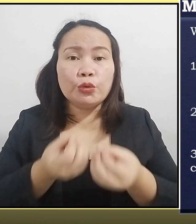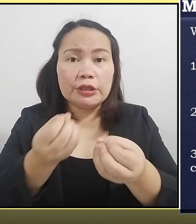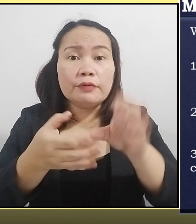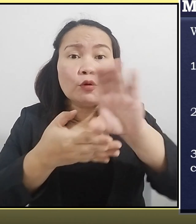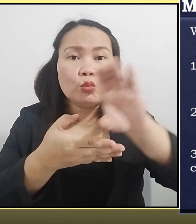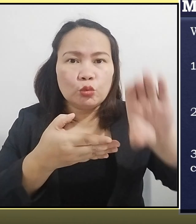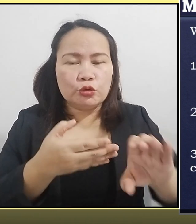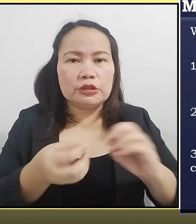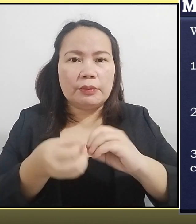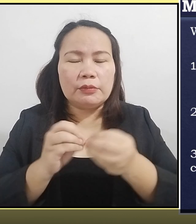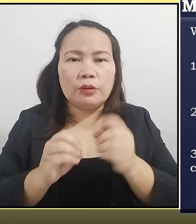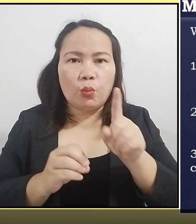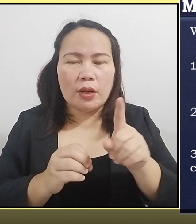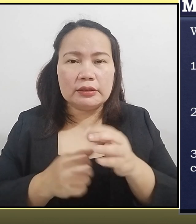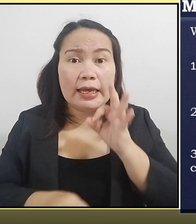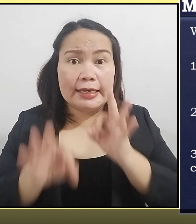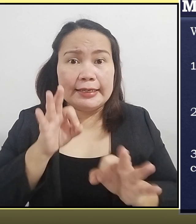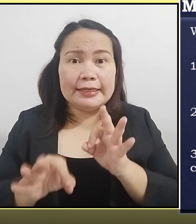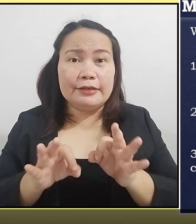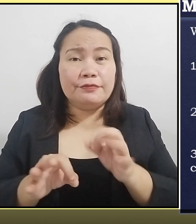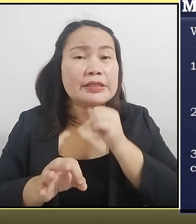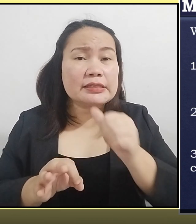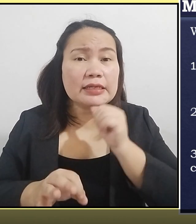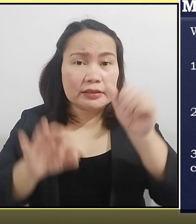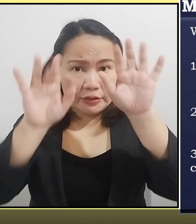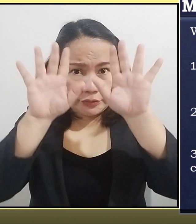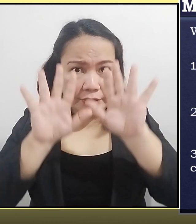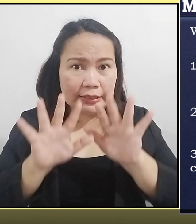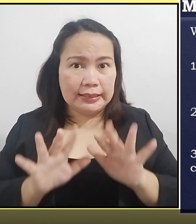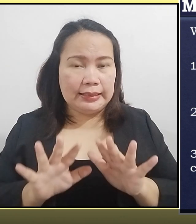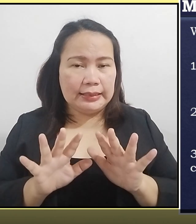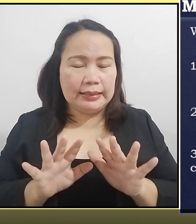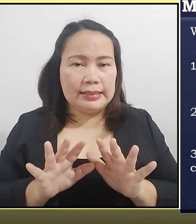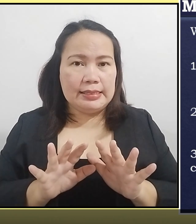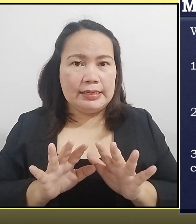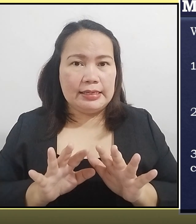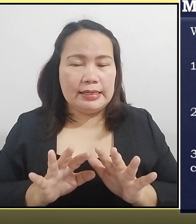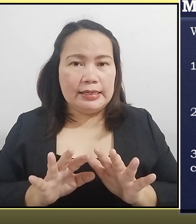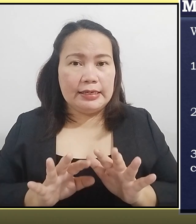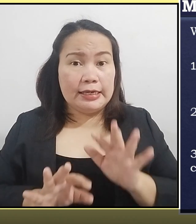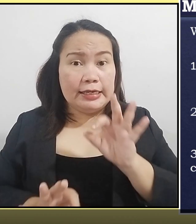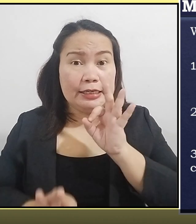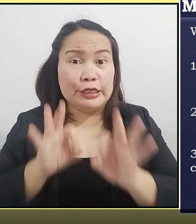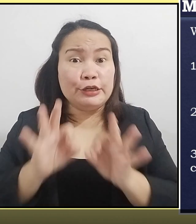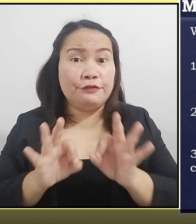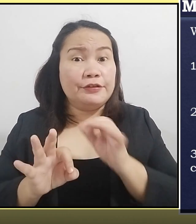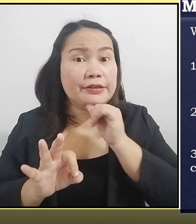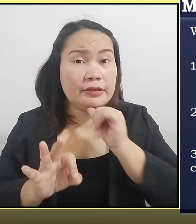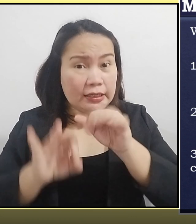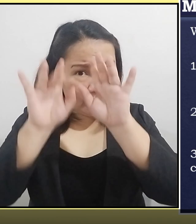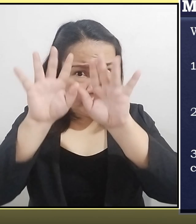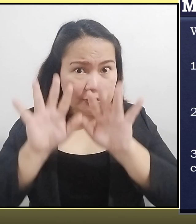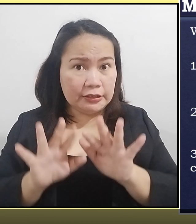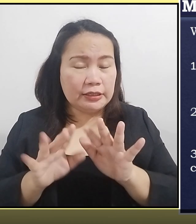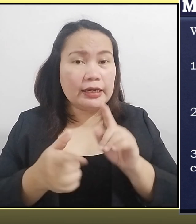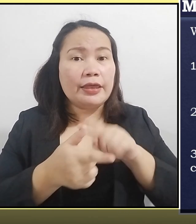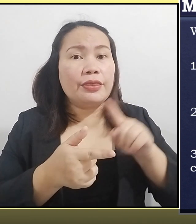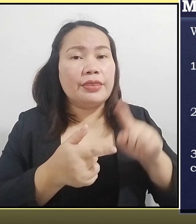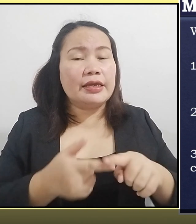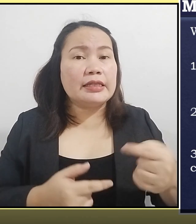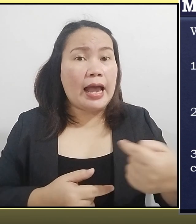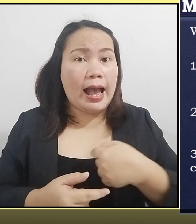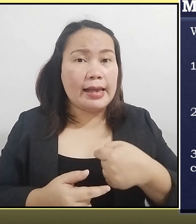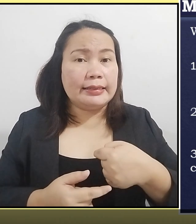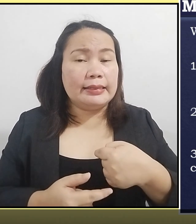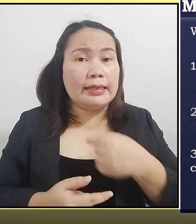ng conclusion. So number 1, if it's not raining, so this is the if-then statement. If it is not raining,